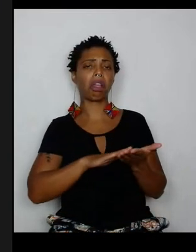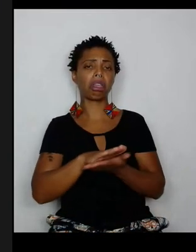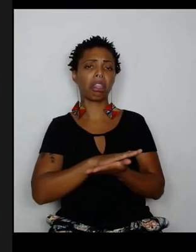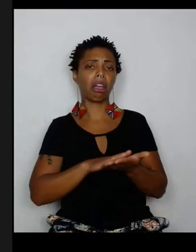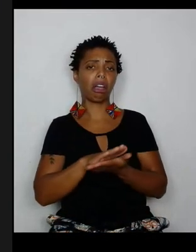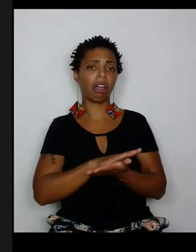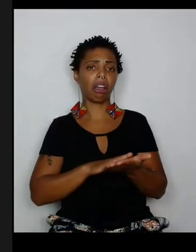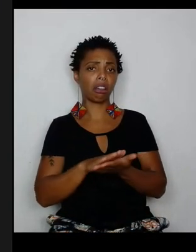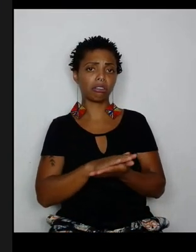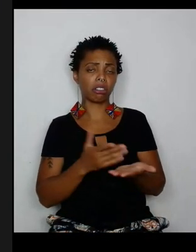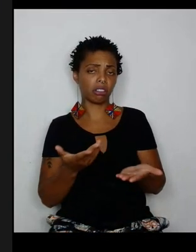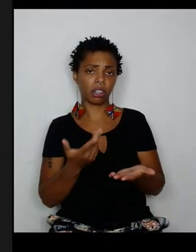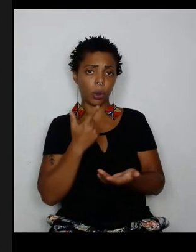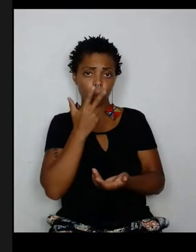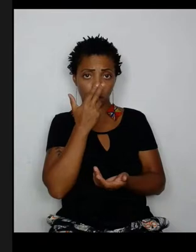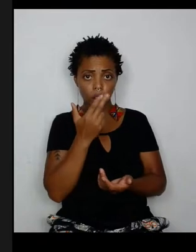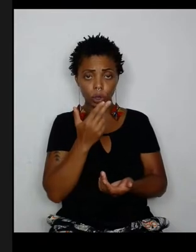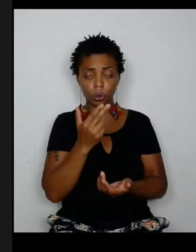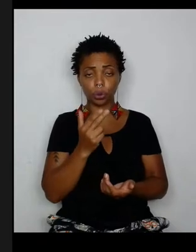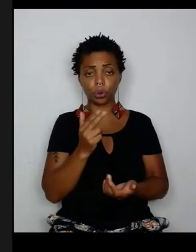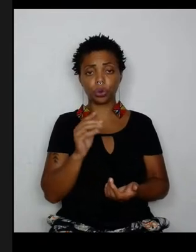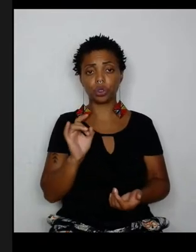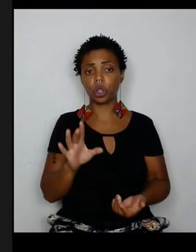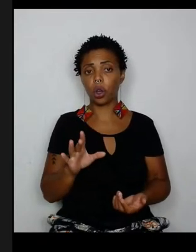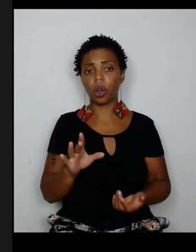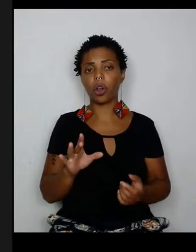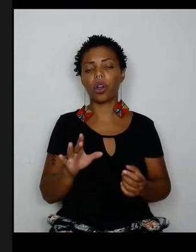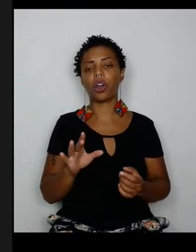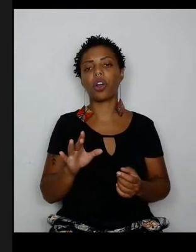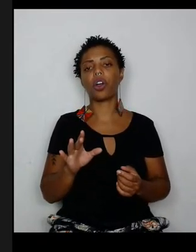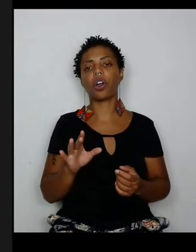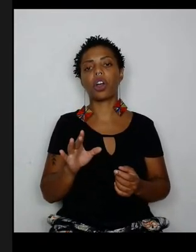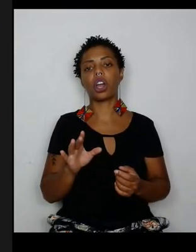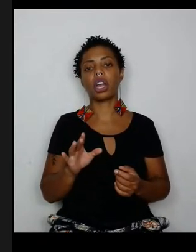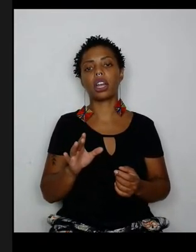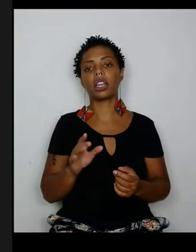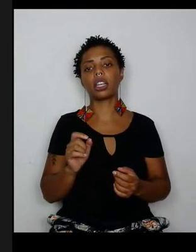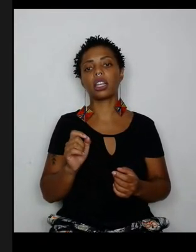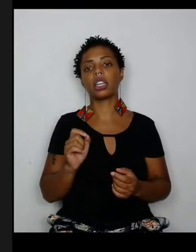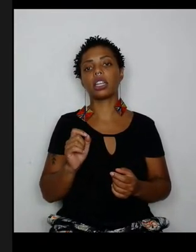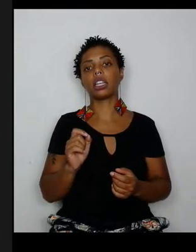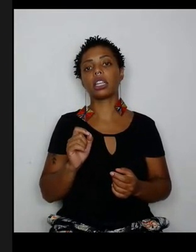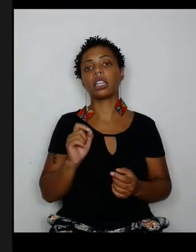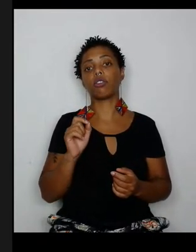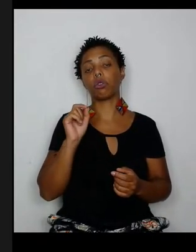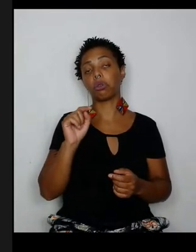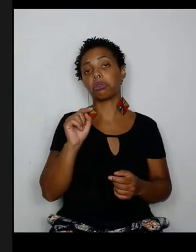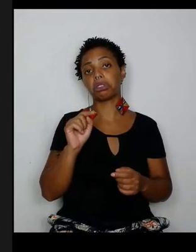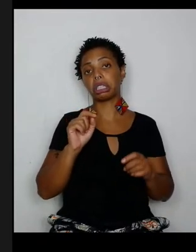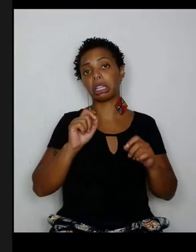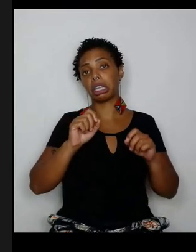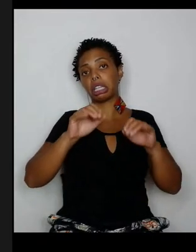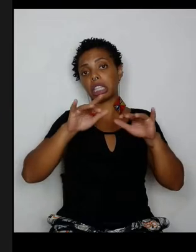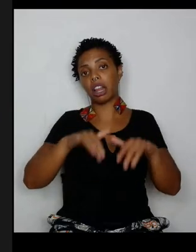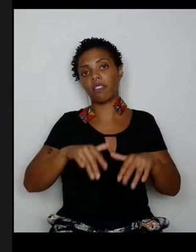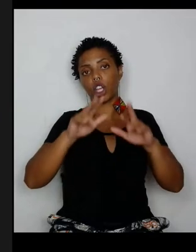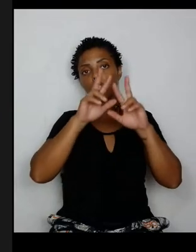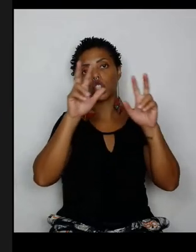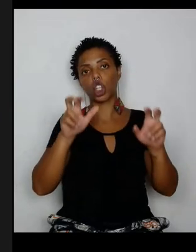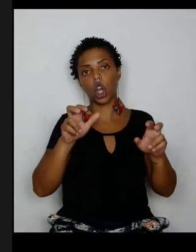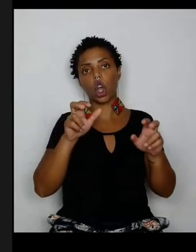thing to write about how prostitution is another one of the evils of european civilization